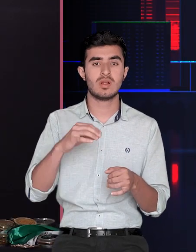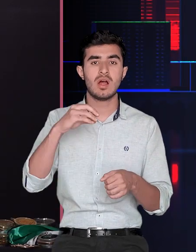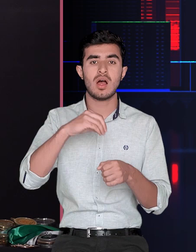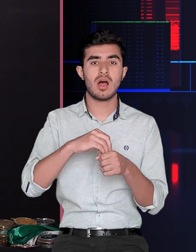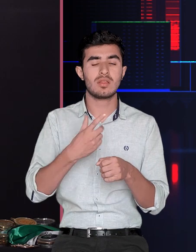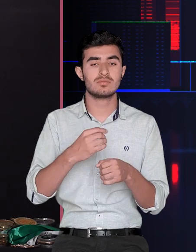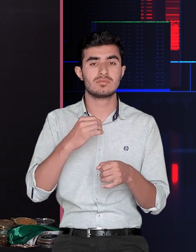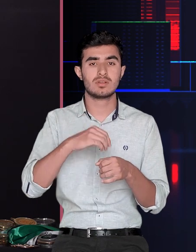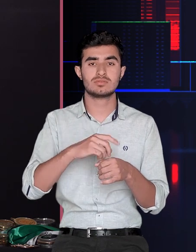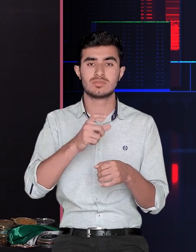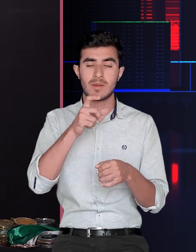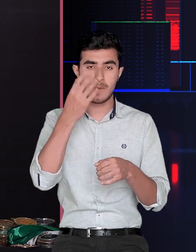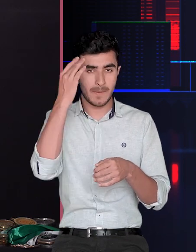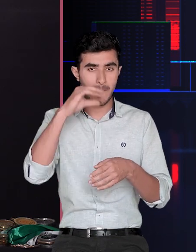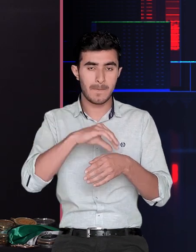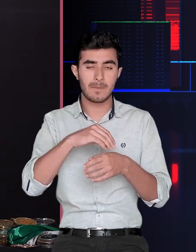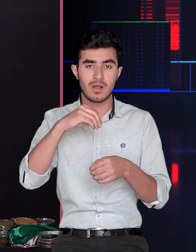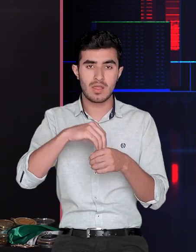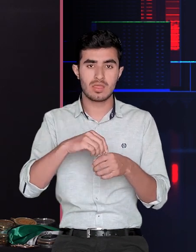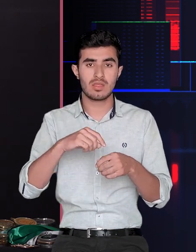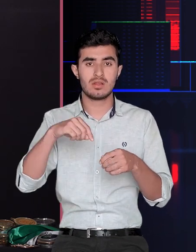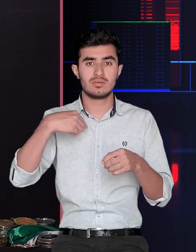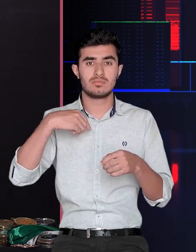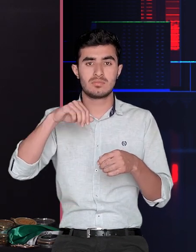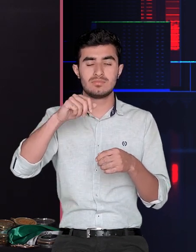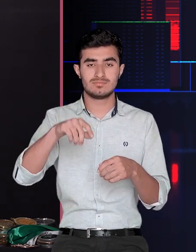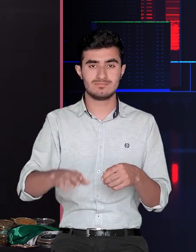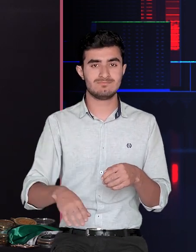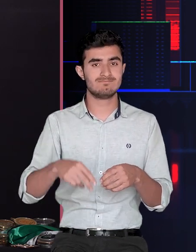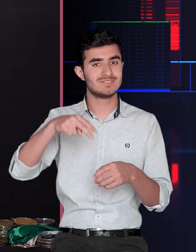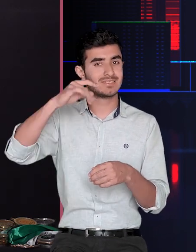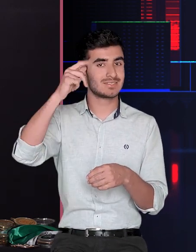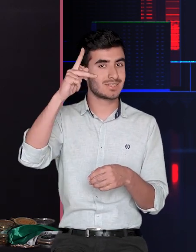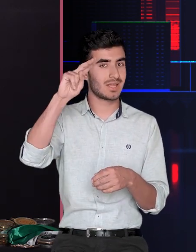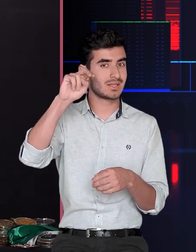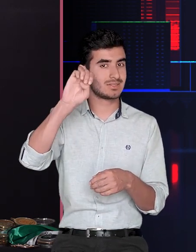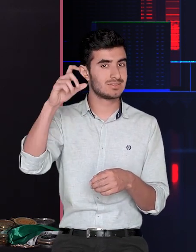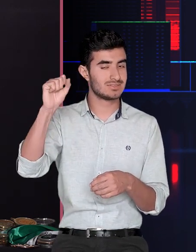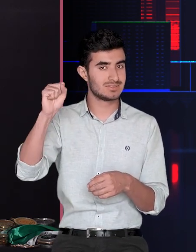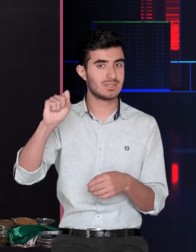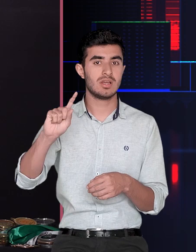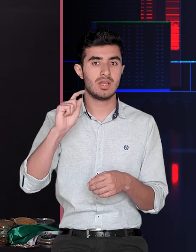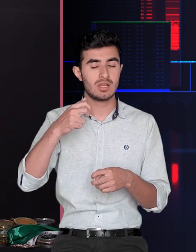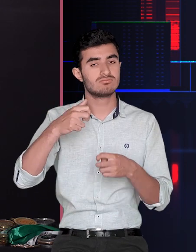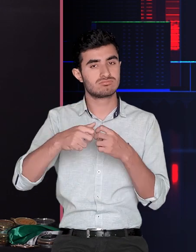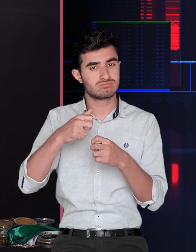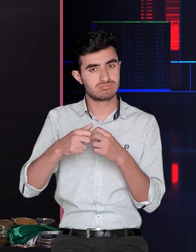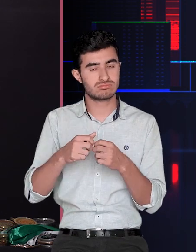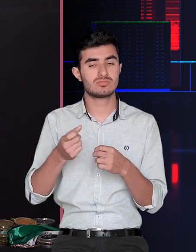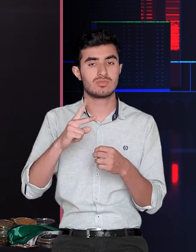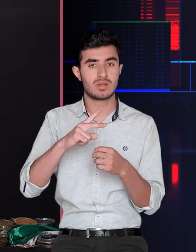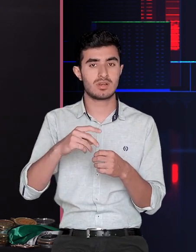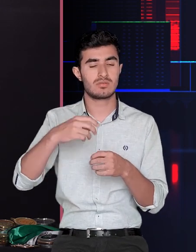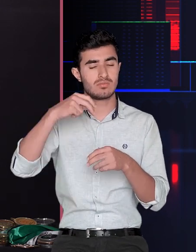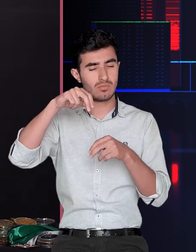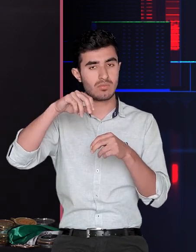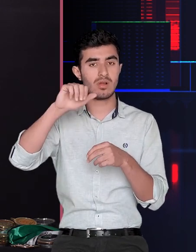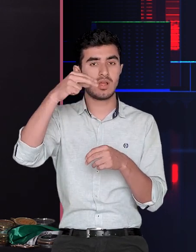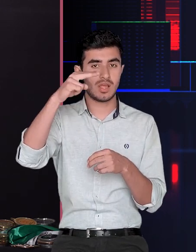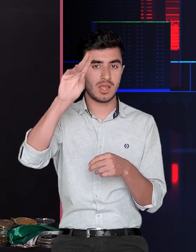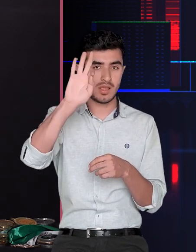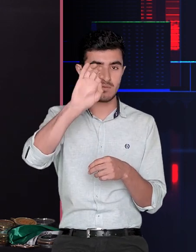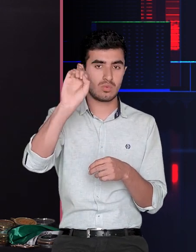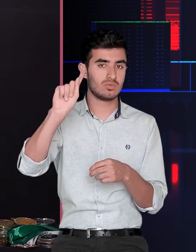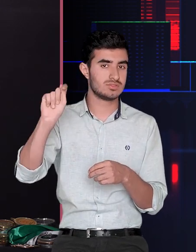juvenile idiopathic arthritis. It's an autoimmune disease that affected mainly my knees and my ankles. At the time,